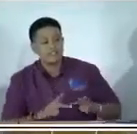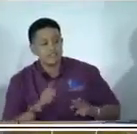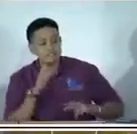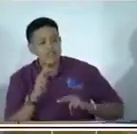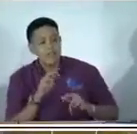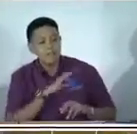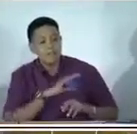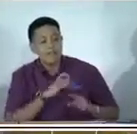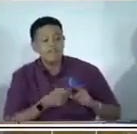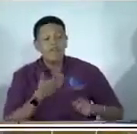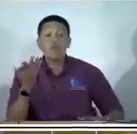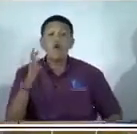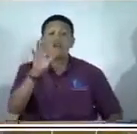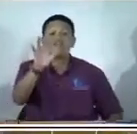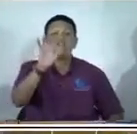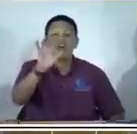a